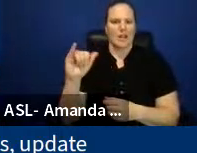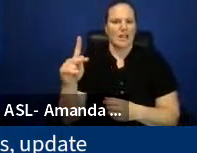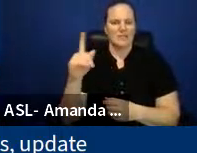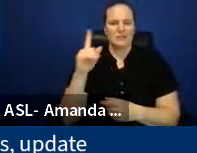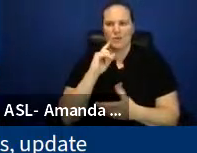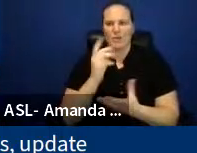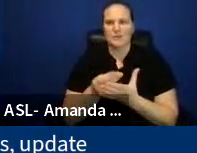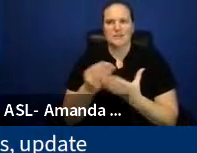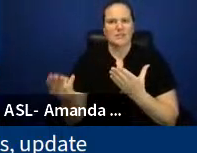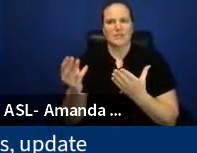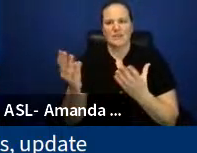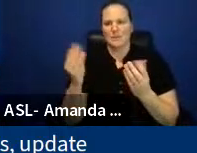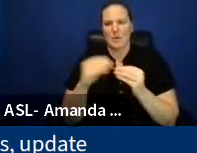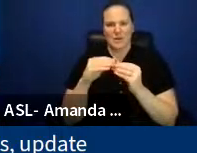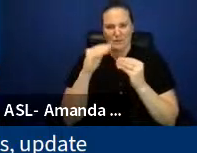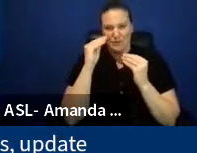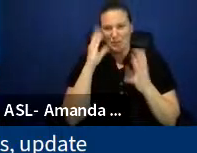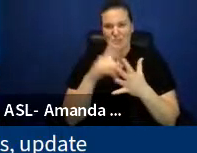you want to have